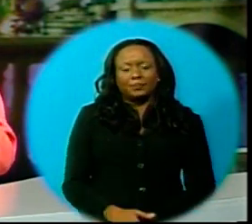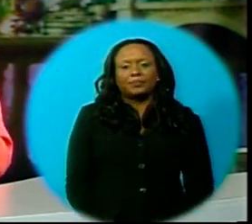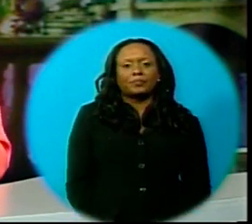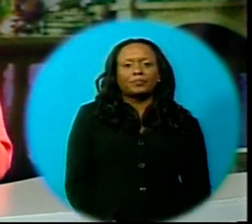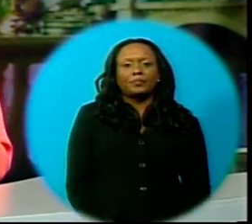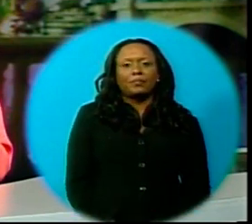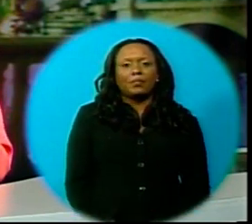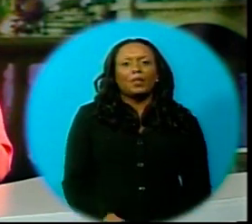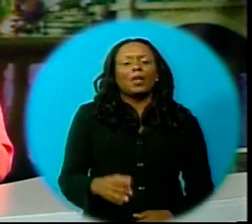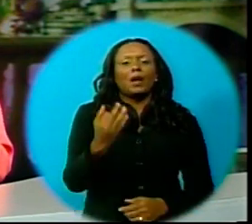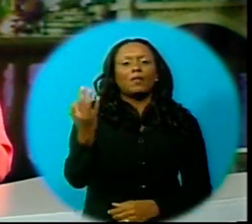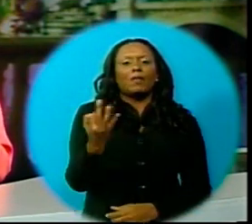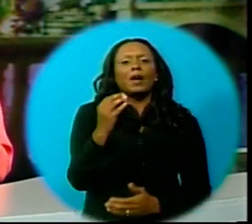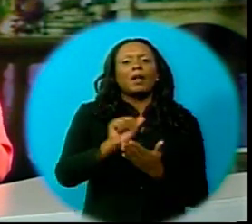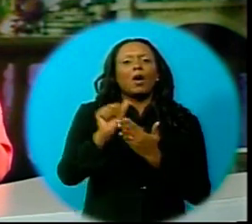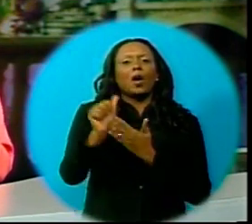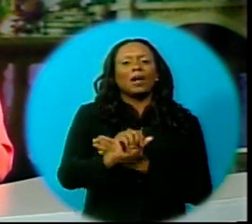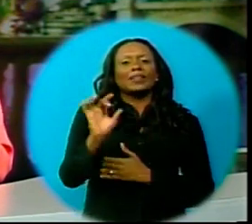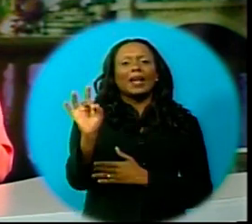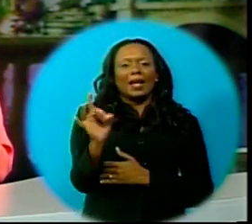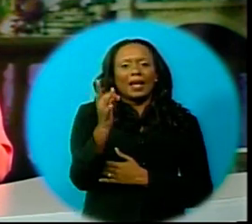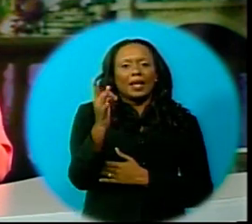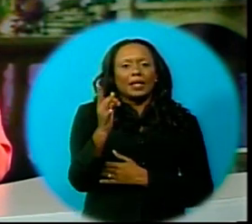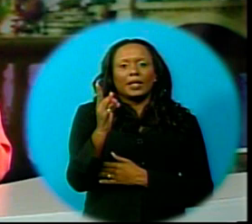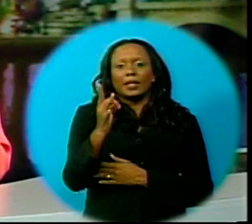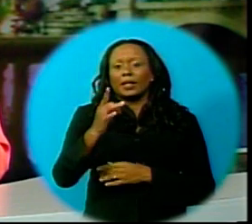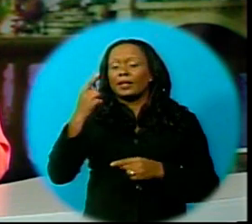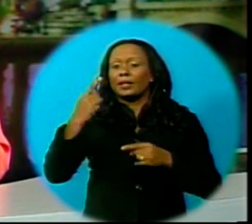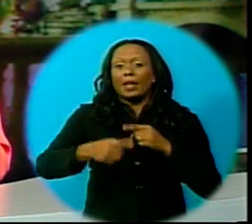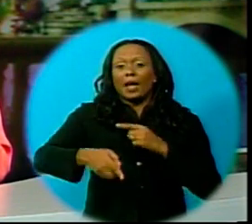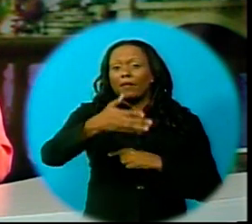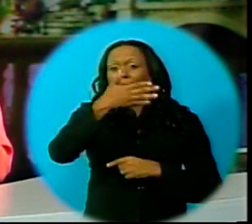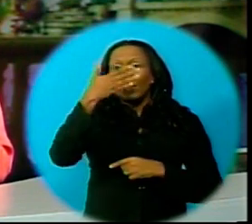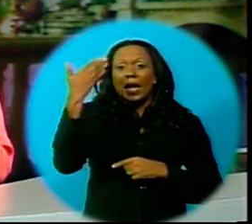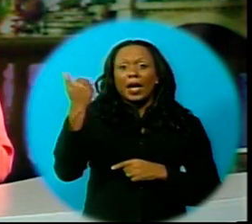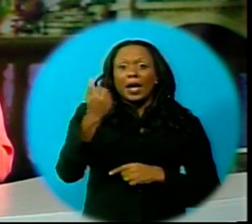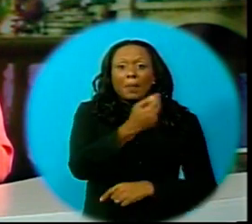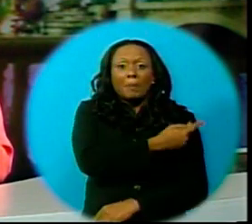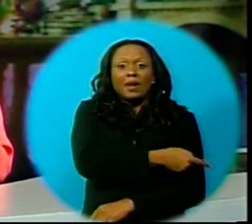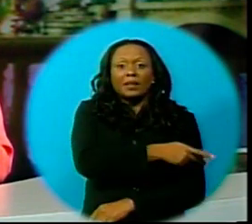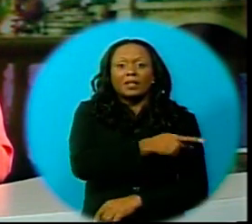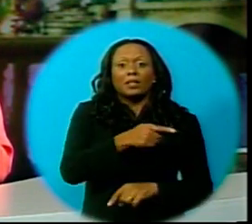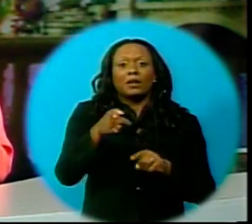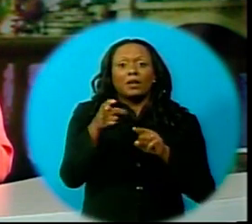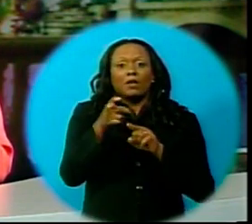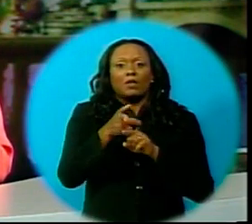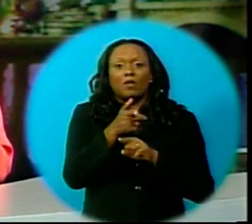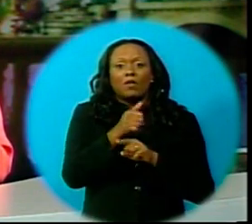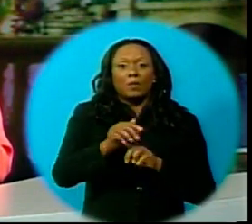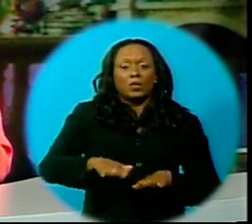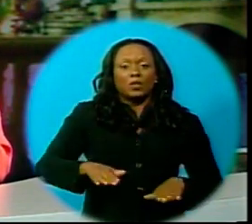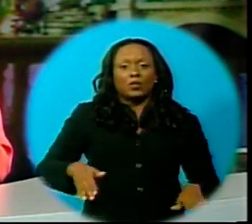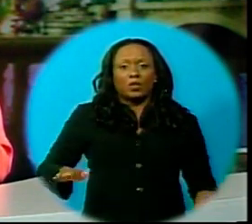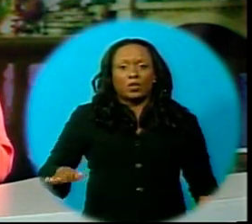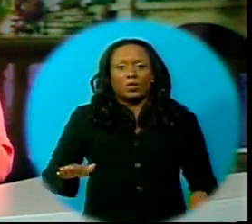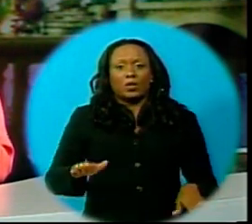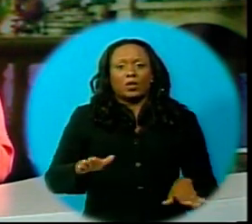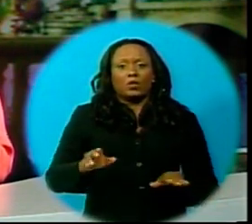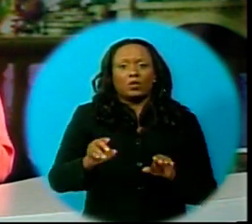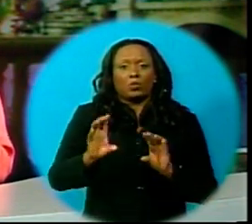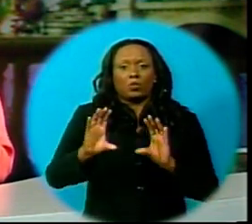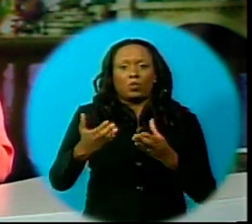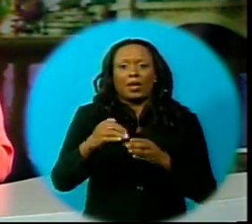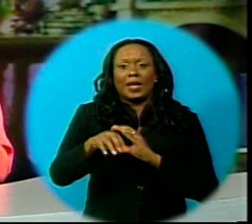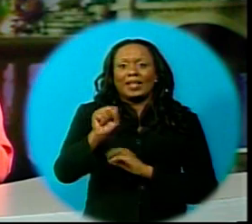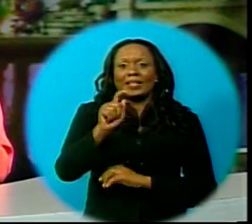Friday, August 8, 2014 was an unforgettable day for the patients of the Evelina Smith Children's Ward